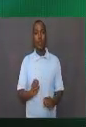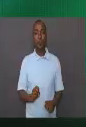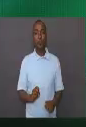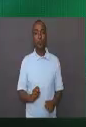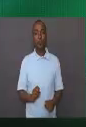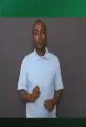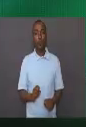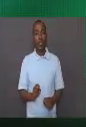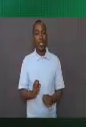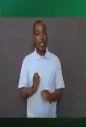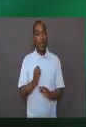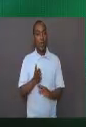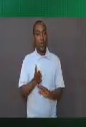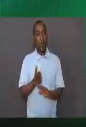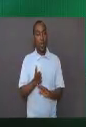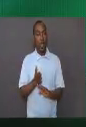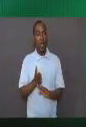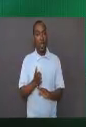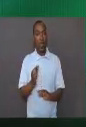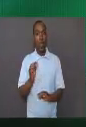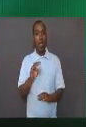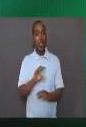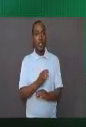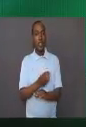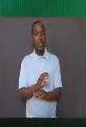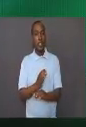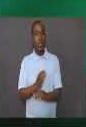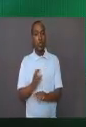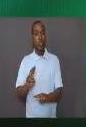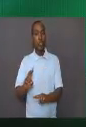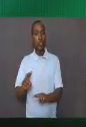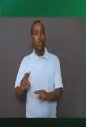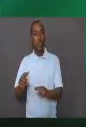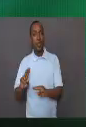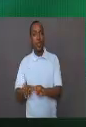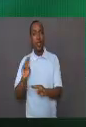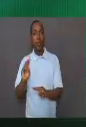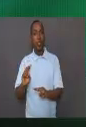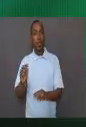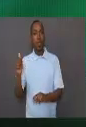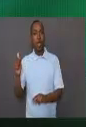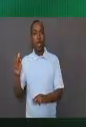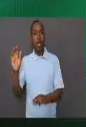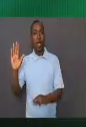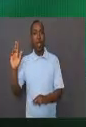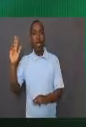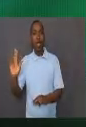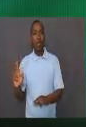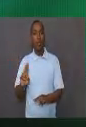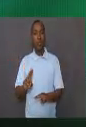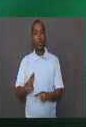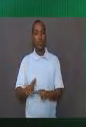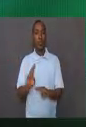After it sets, the cells can be placed on the agar and begin